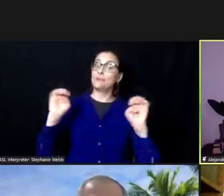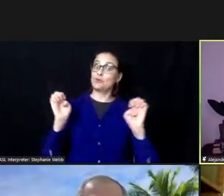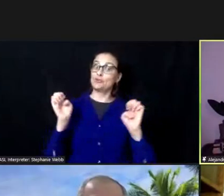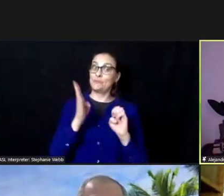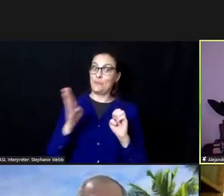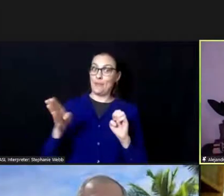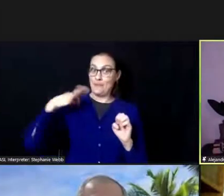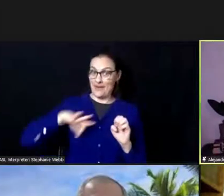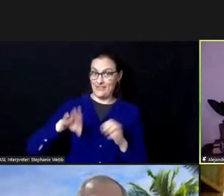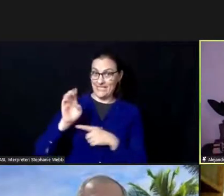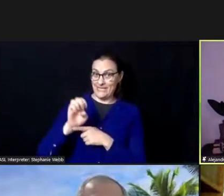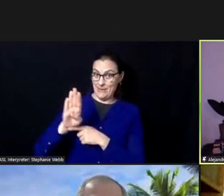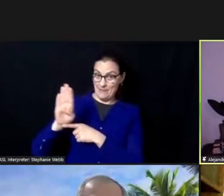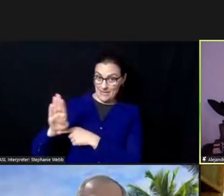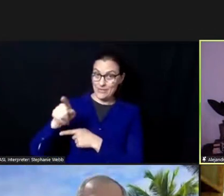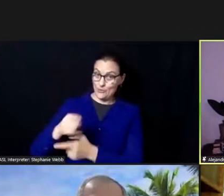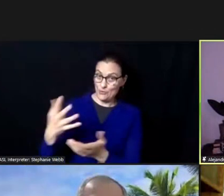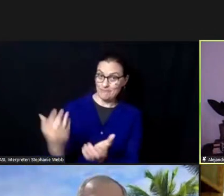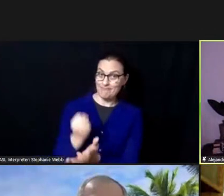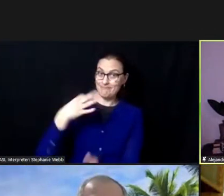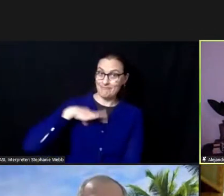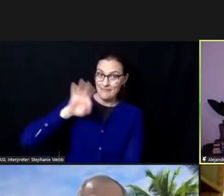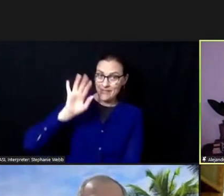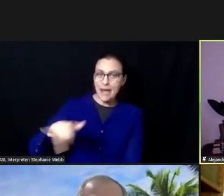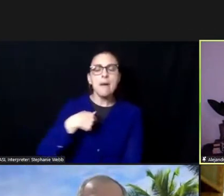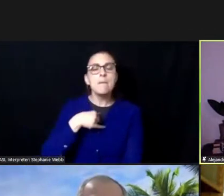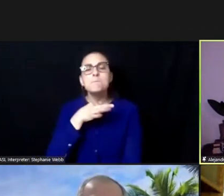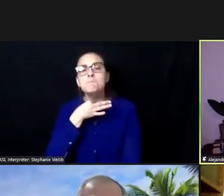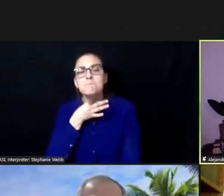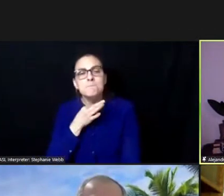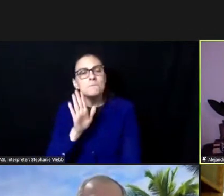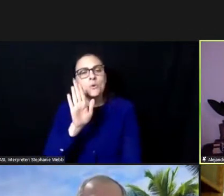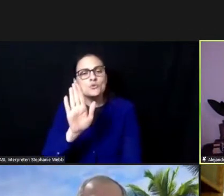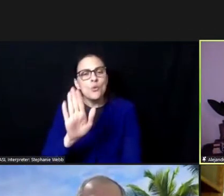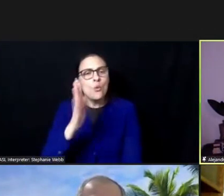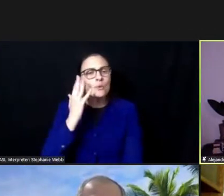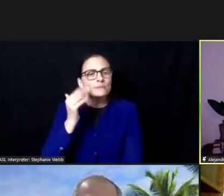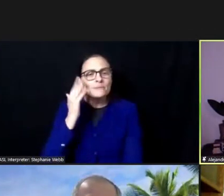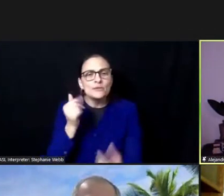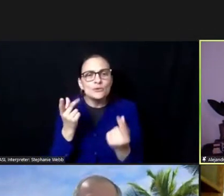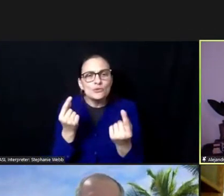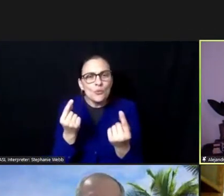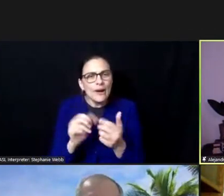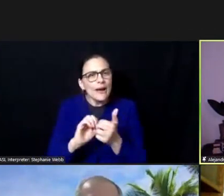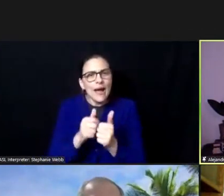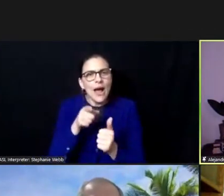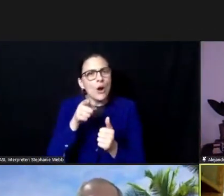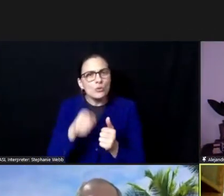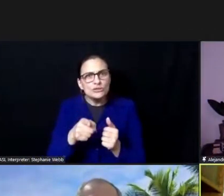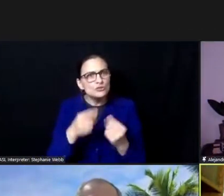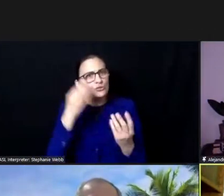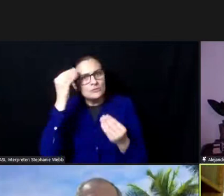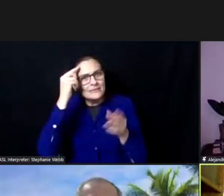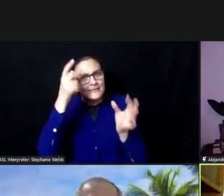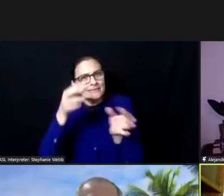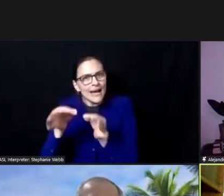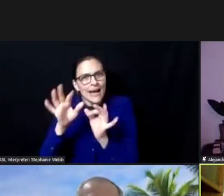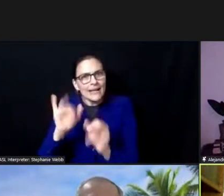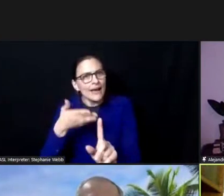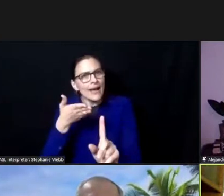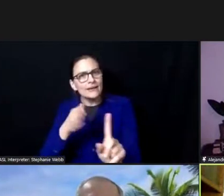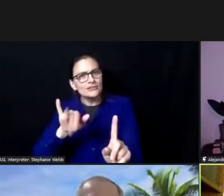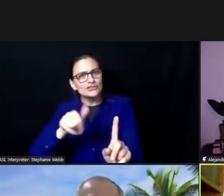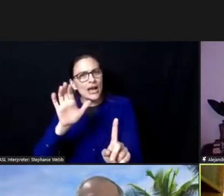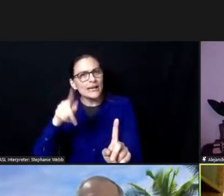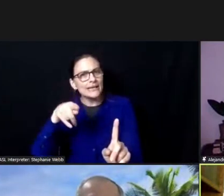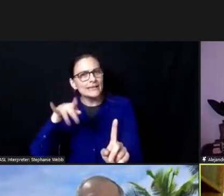household, your experience, and how you kind of work to make those decisions in real time. Okay, well, I'm Jackie